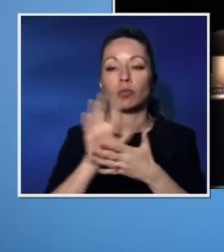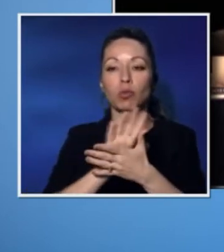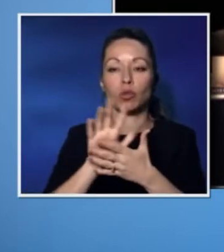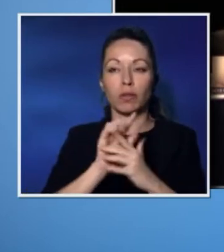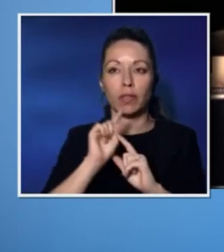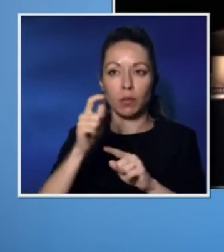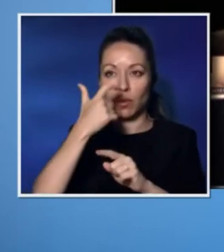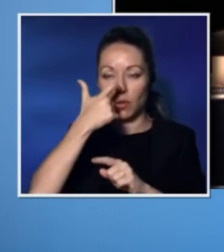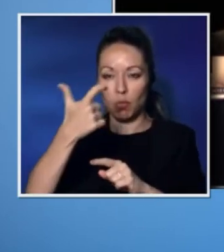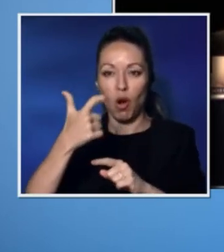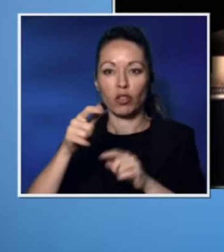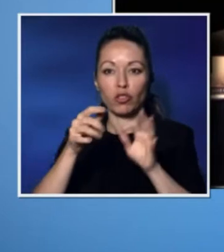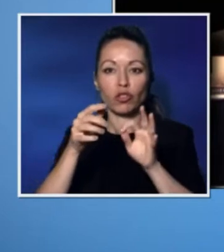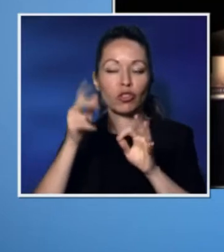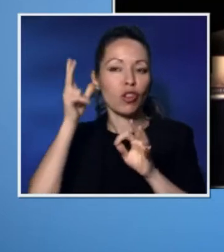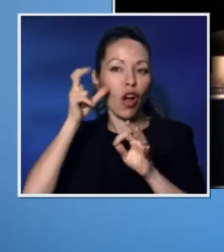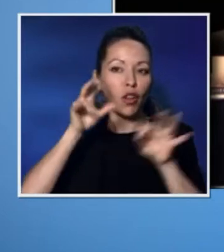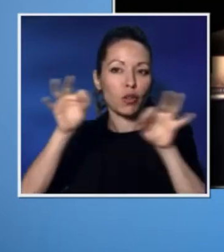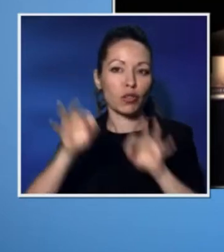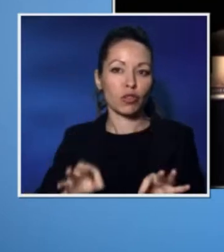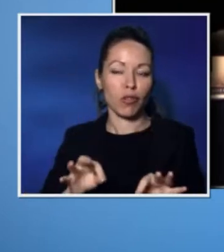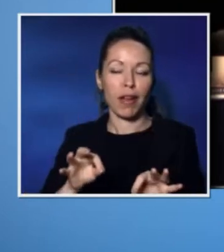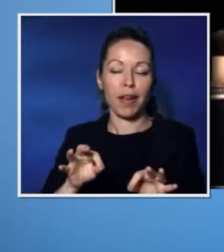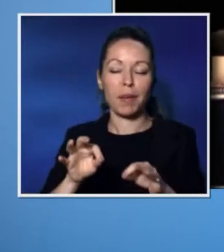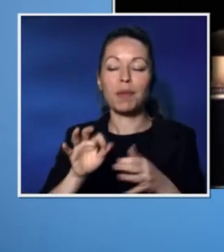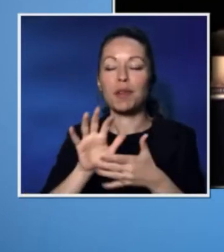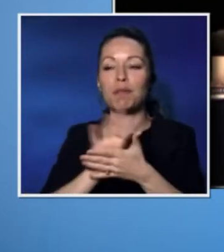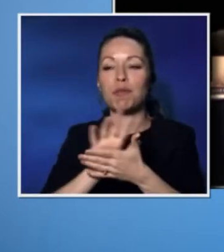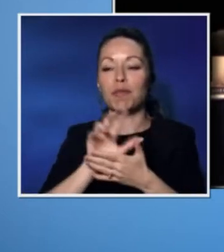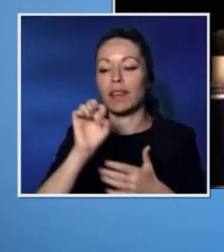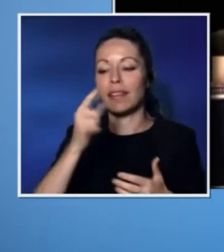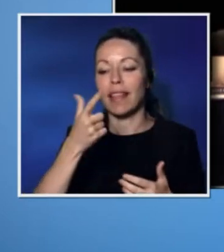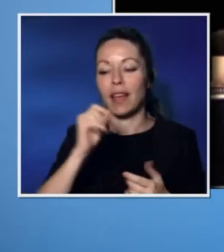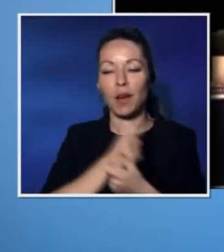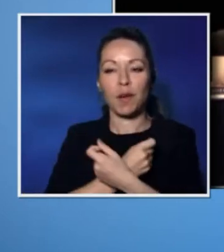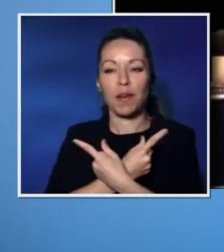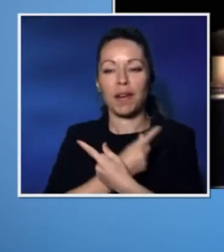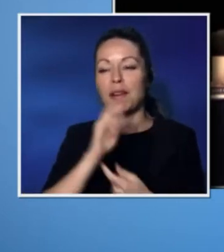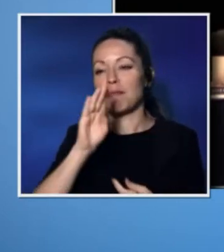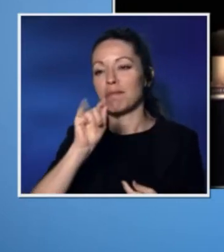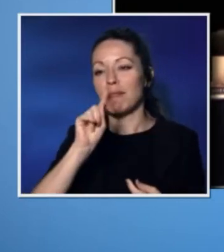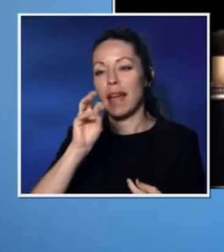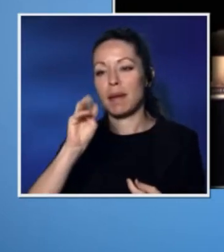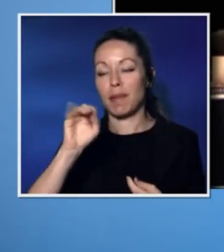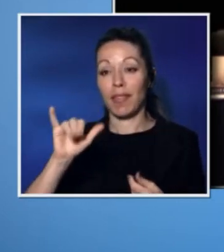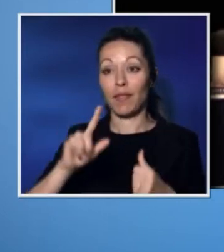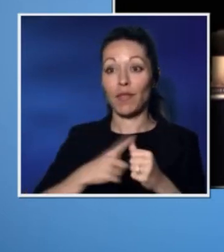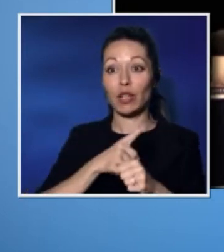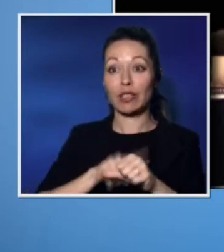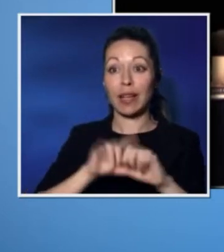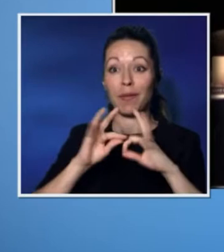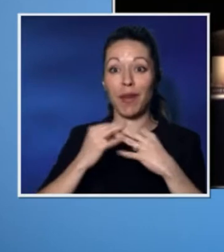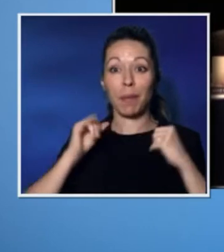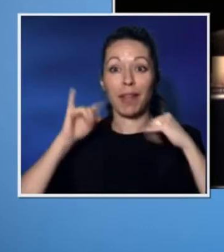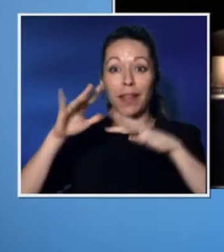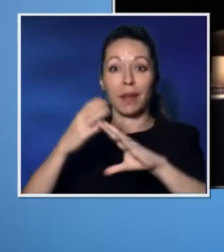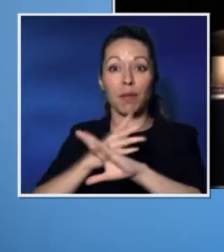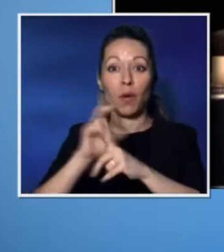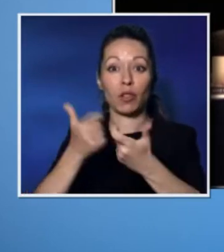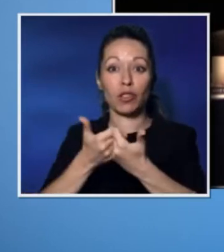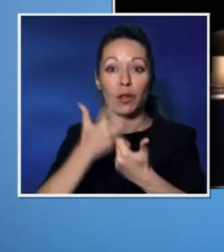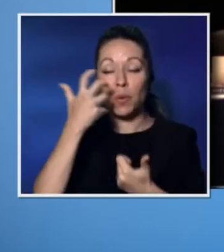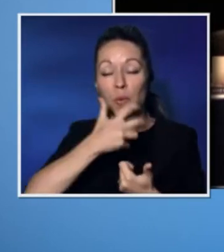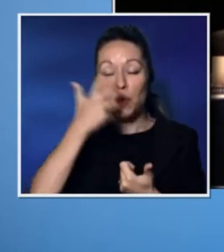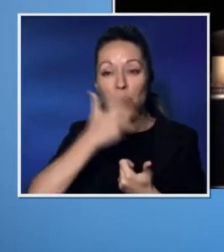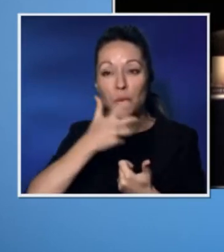audio-described showing of Lego Batman. This is the first time we had a family event prior to the challenge, and based upon the feedback we received, this will